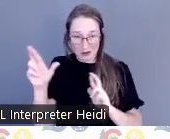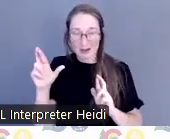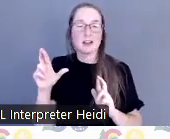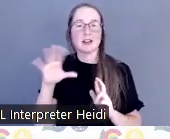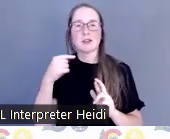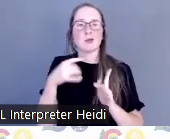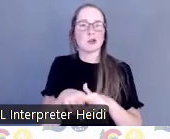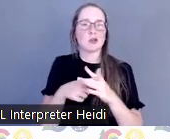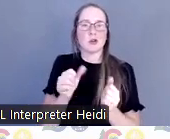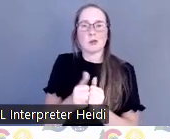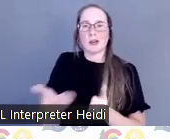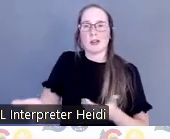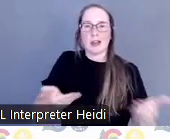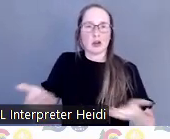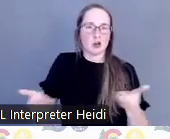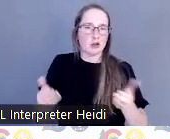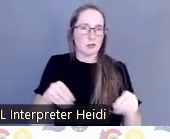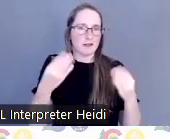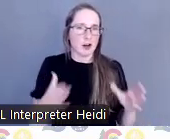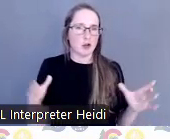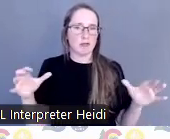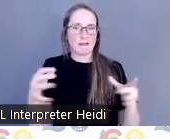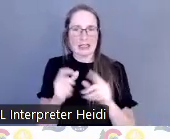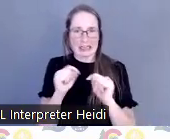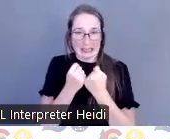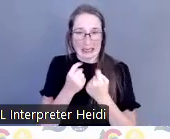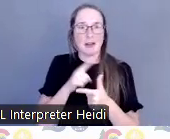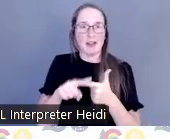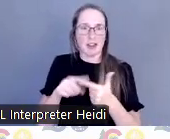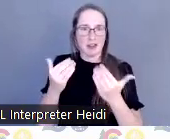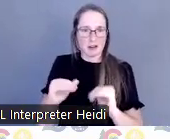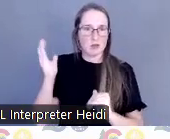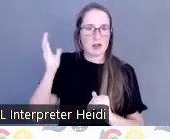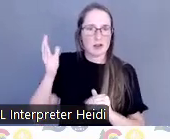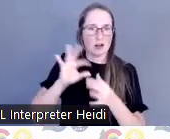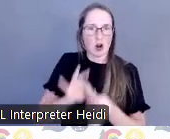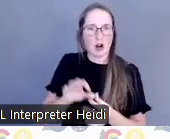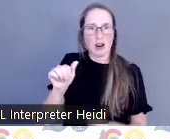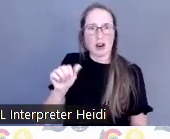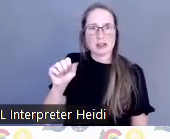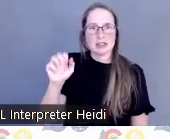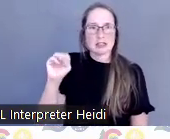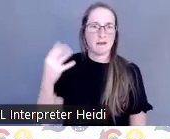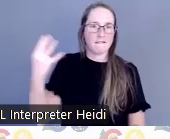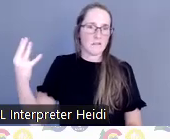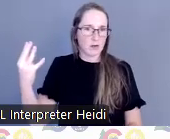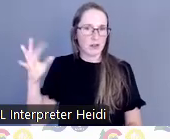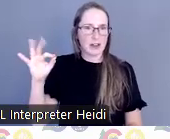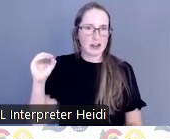We'll start with the introduction of our provider convening team, and then we have presentation on the ASAM 4, the